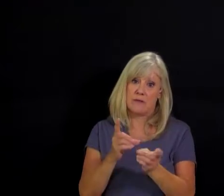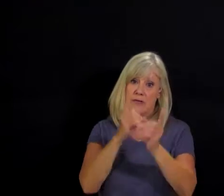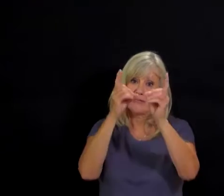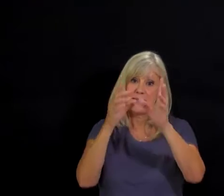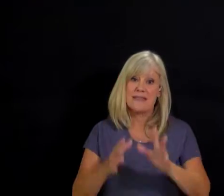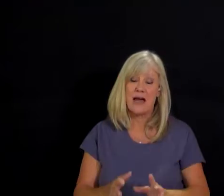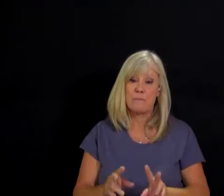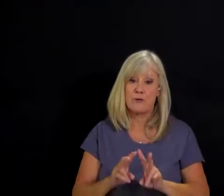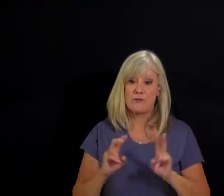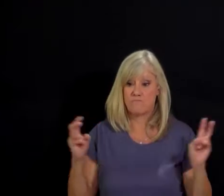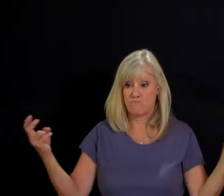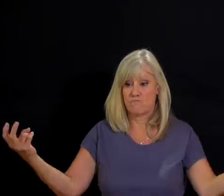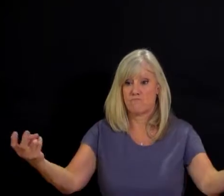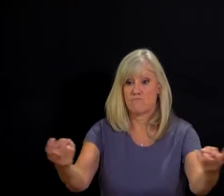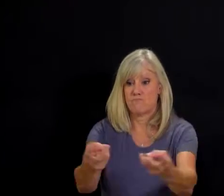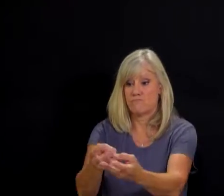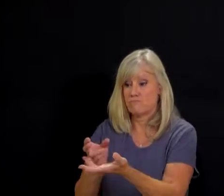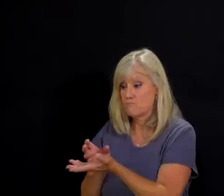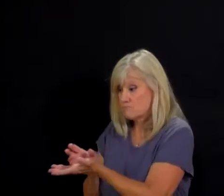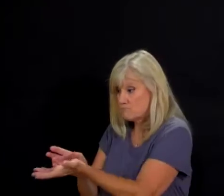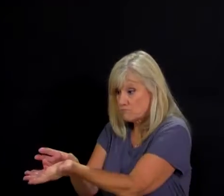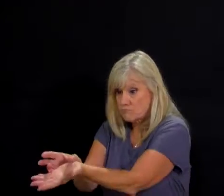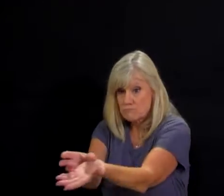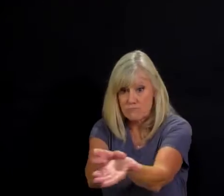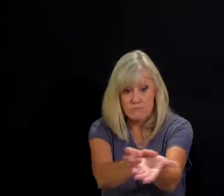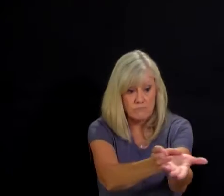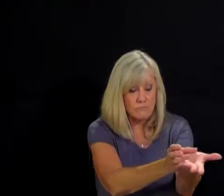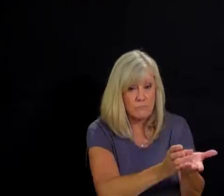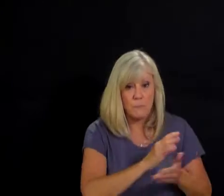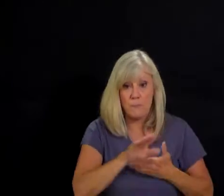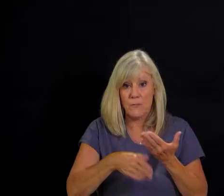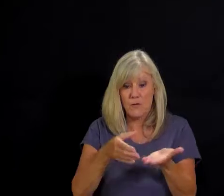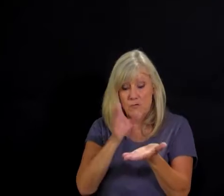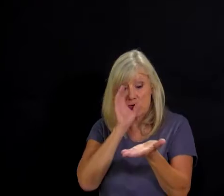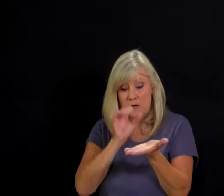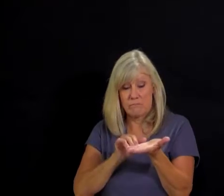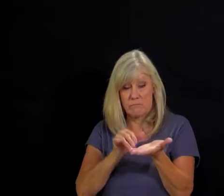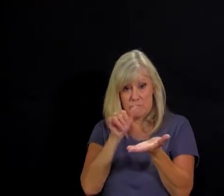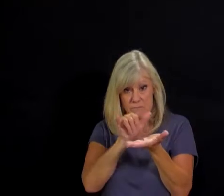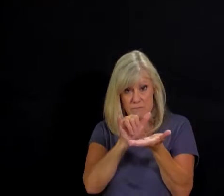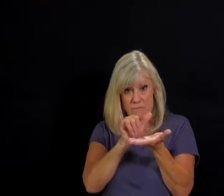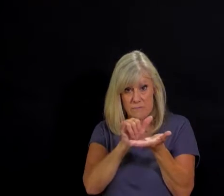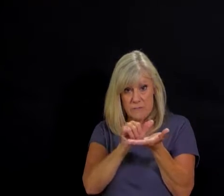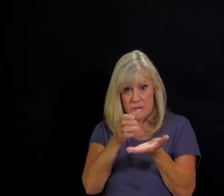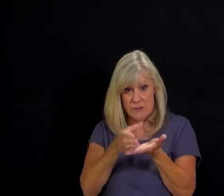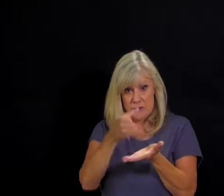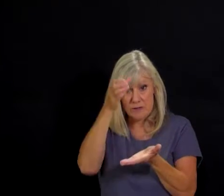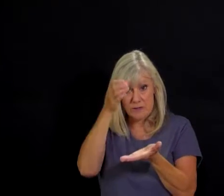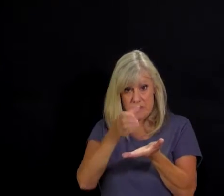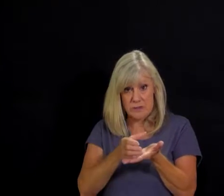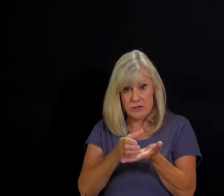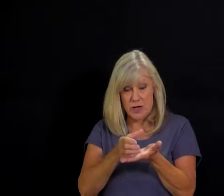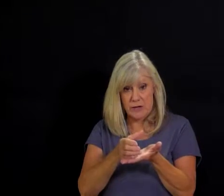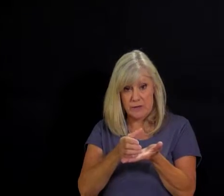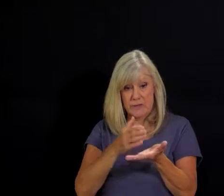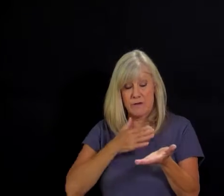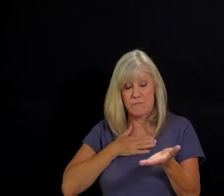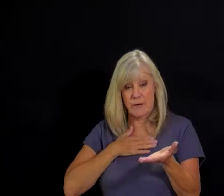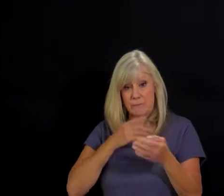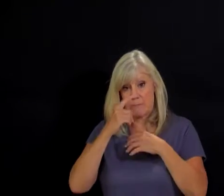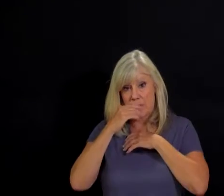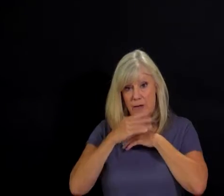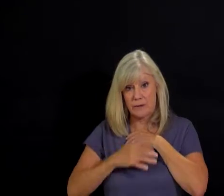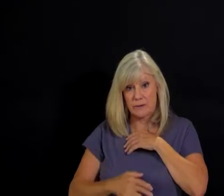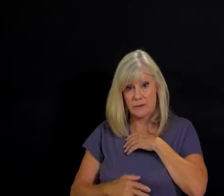disciples, saying, "Take this, all of you, and drink from it, for this is the chalice of